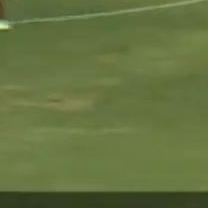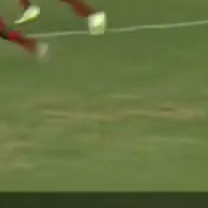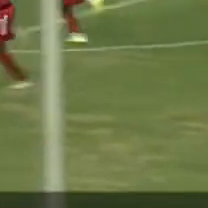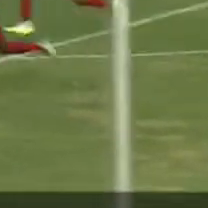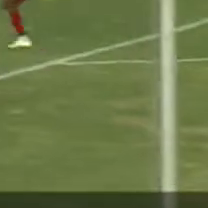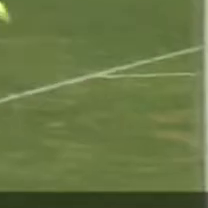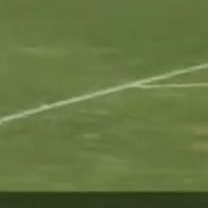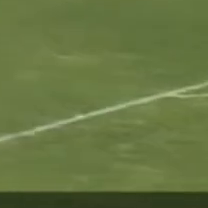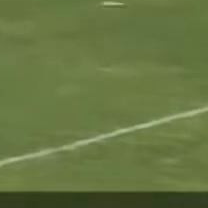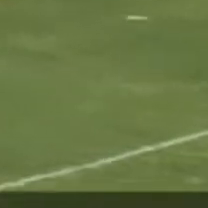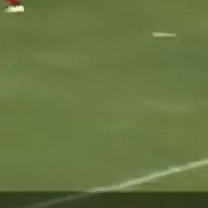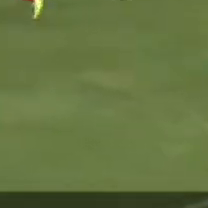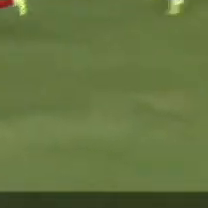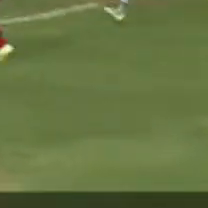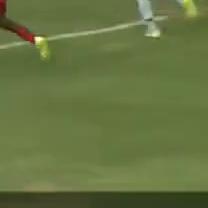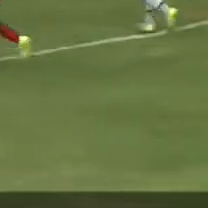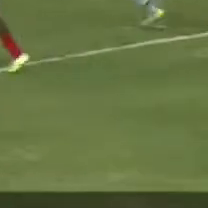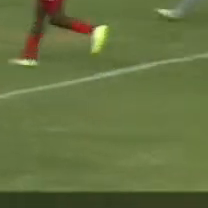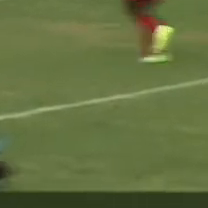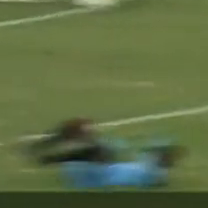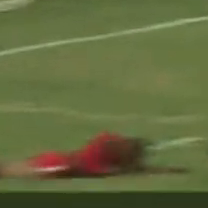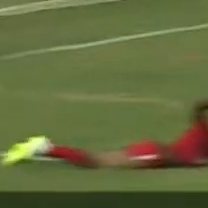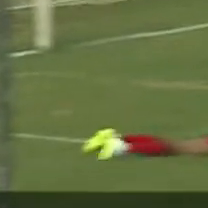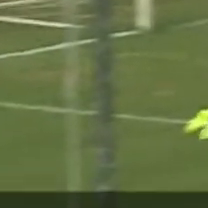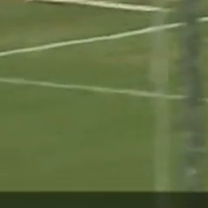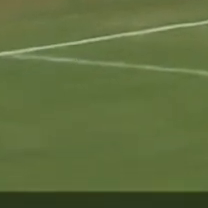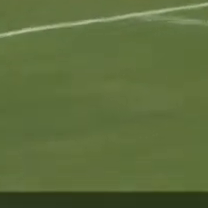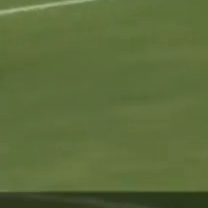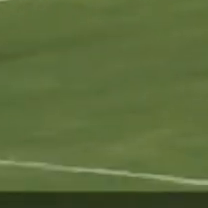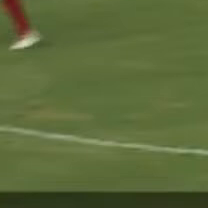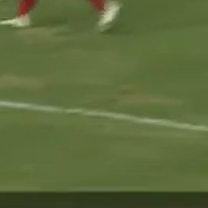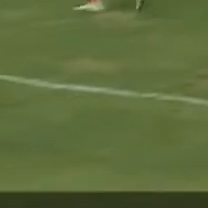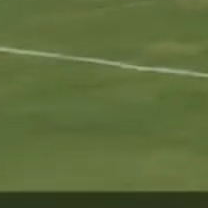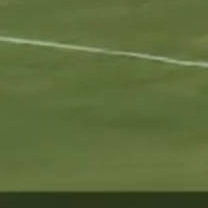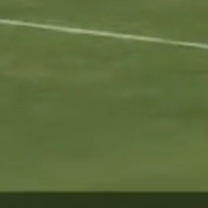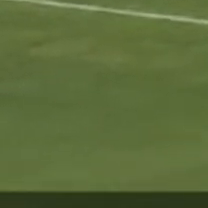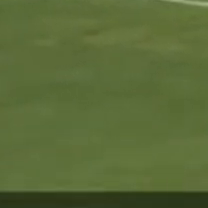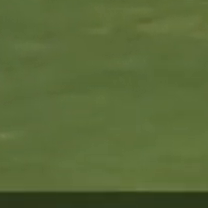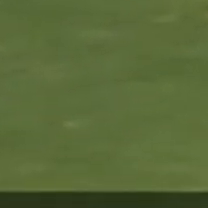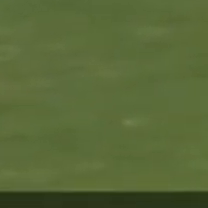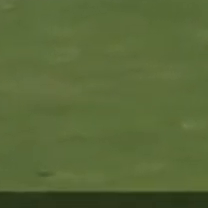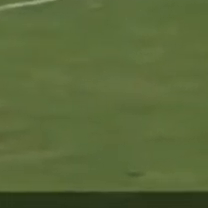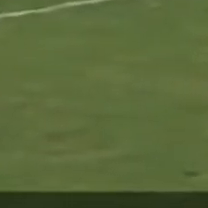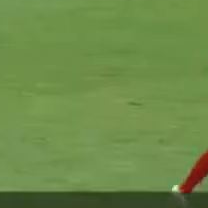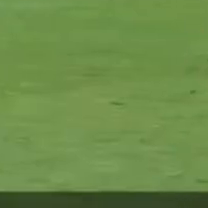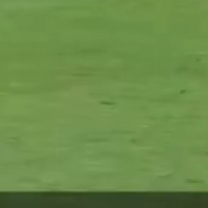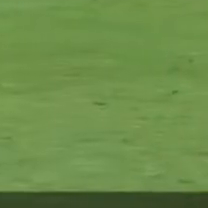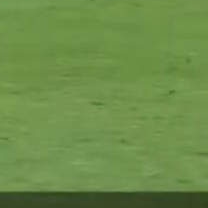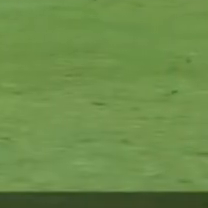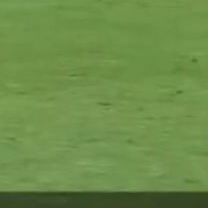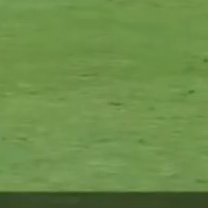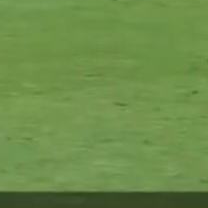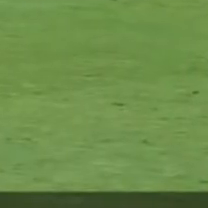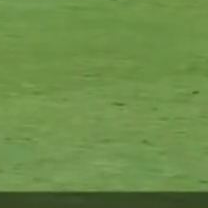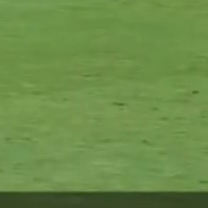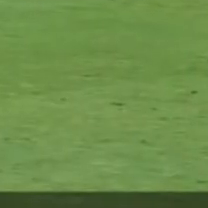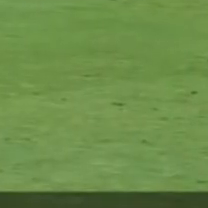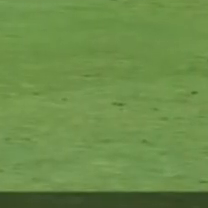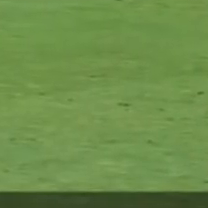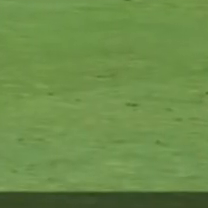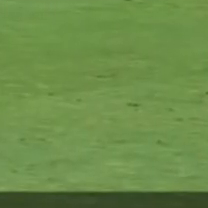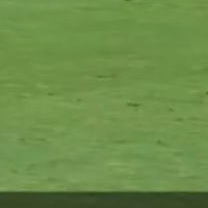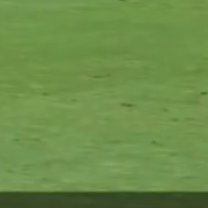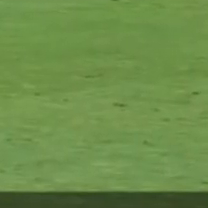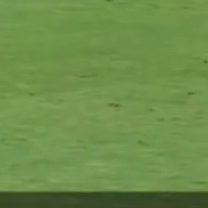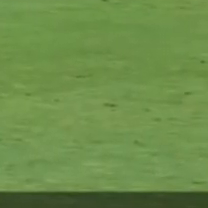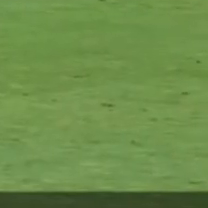the Jwaneng Diamond Mine based side have managed 4 wins and lost only once. Lesagaripala Naledi go into the encounter after an Orange FA